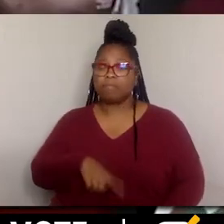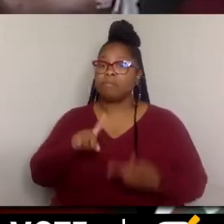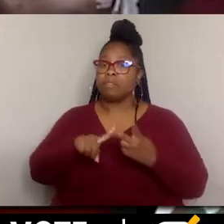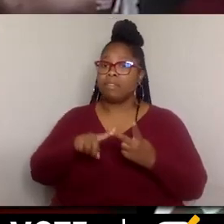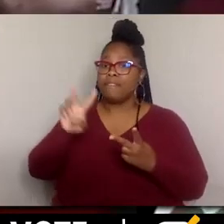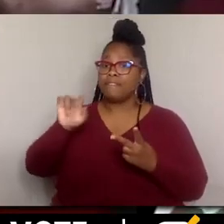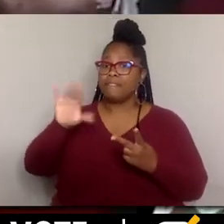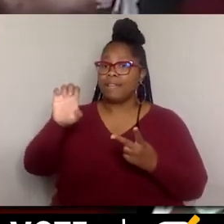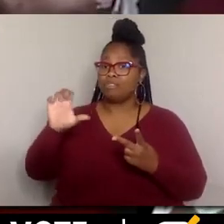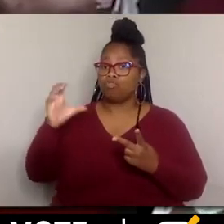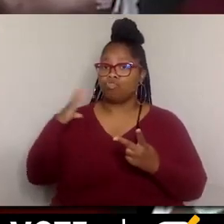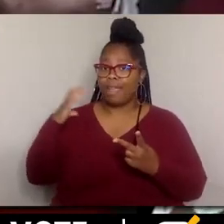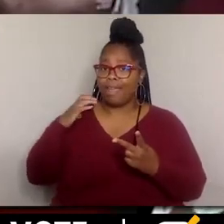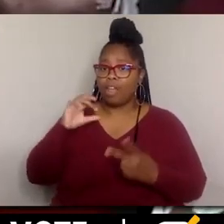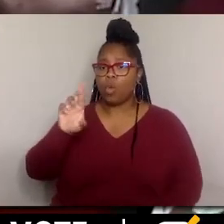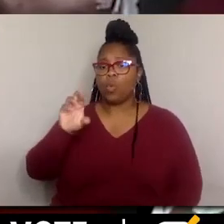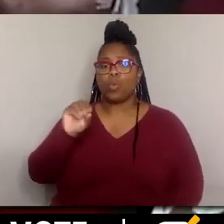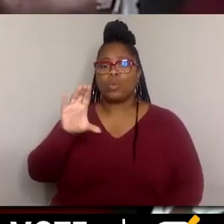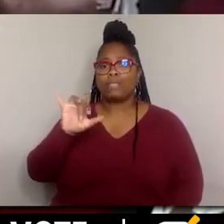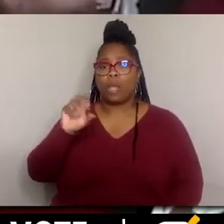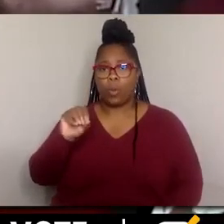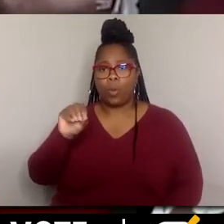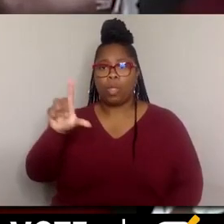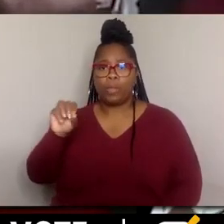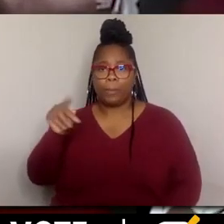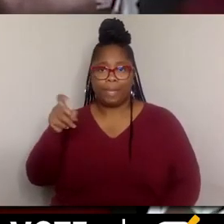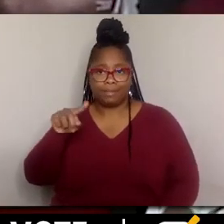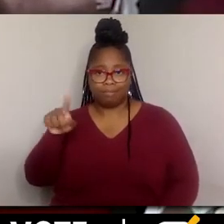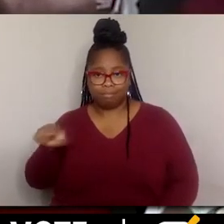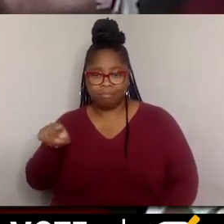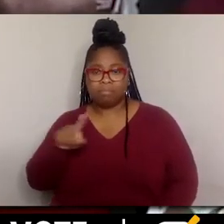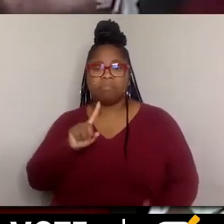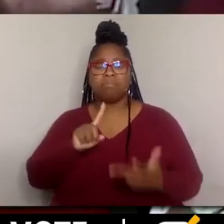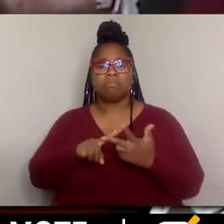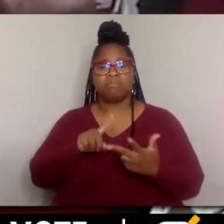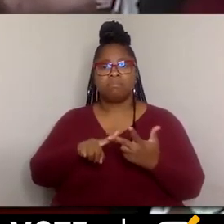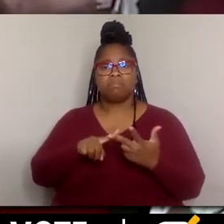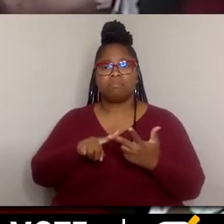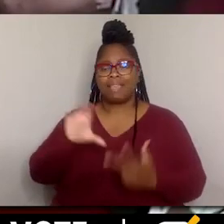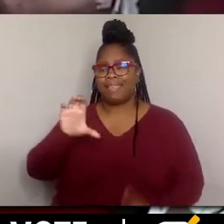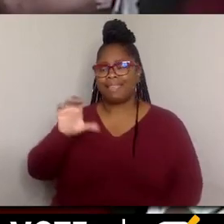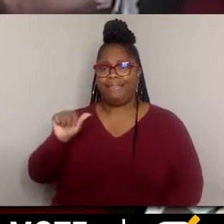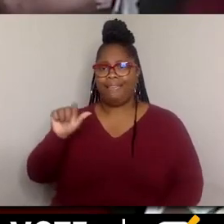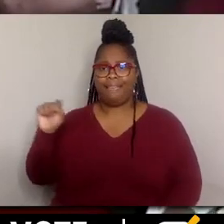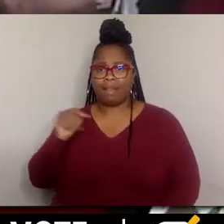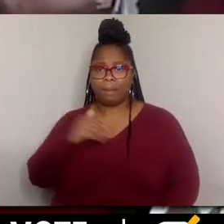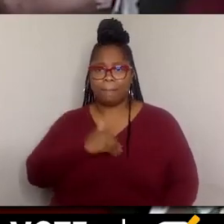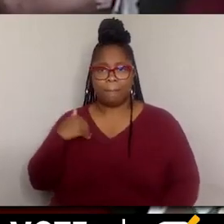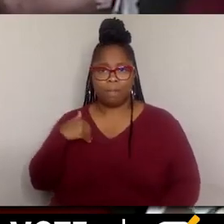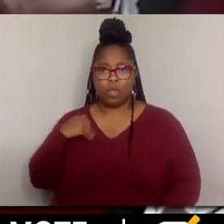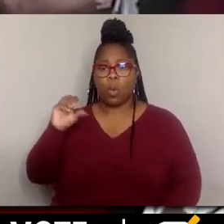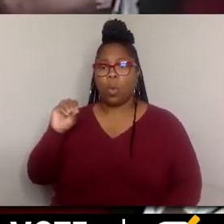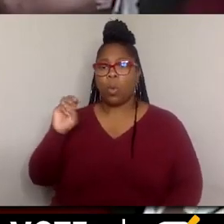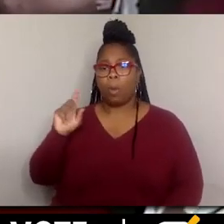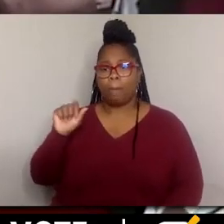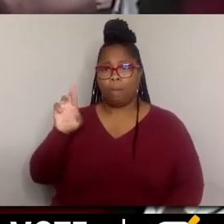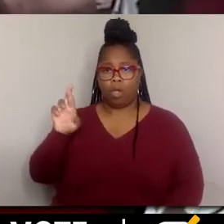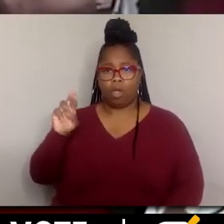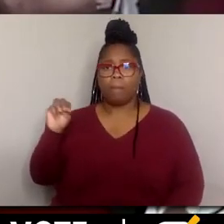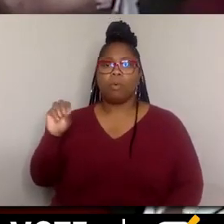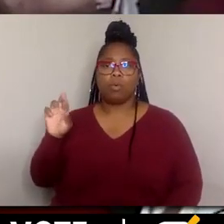vice chair, Rocio Lopez, and CAT member, Omar Moreno.